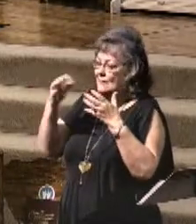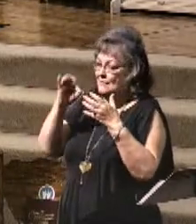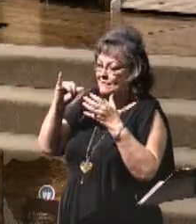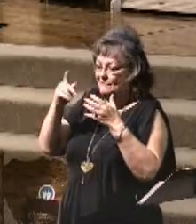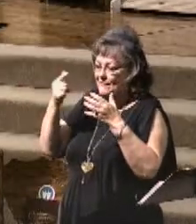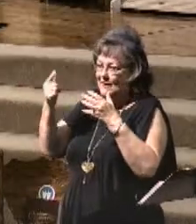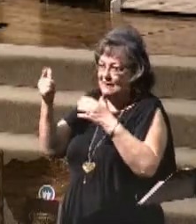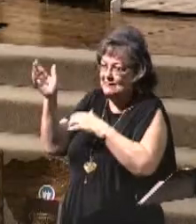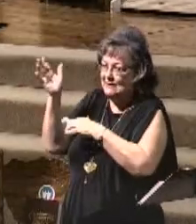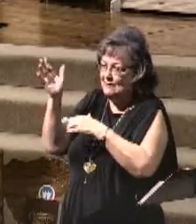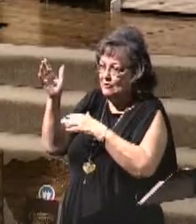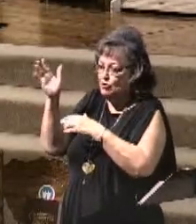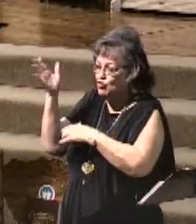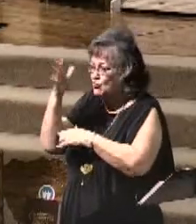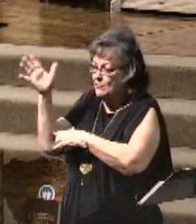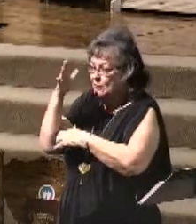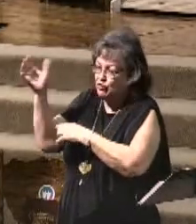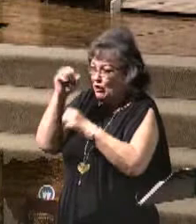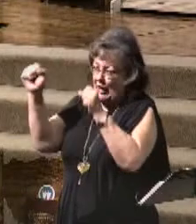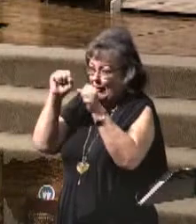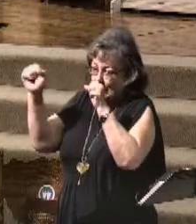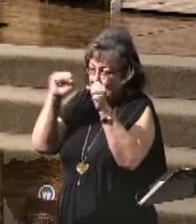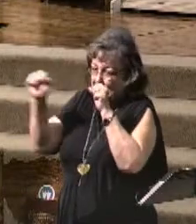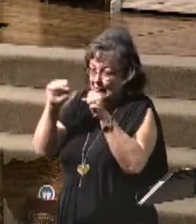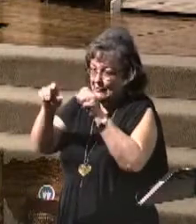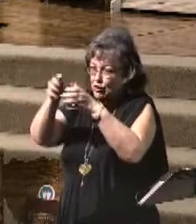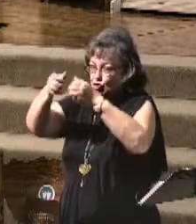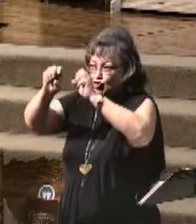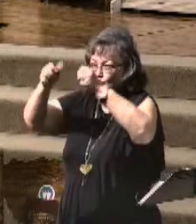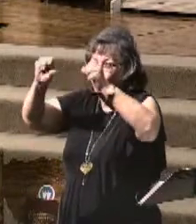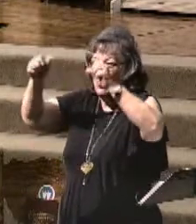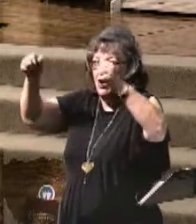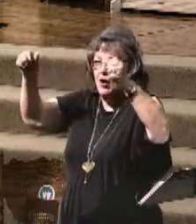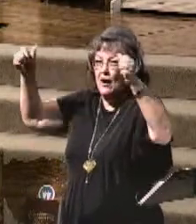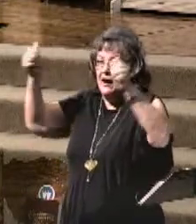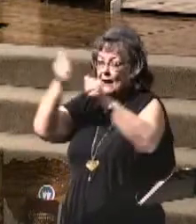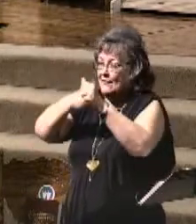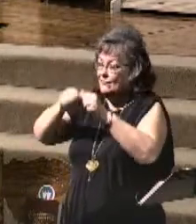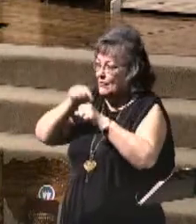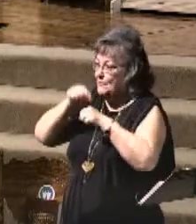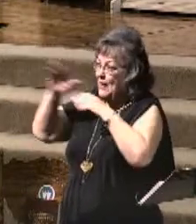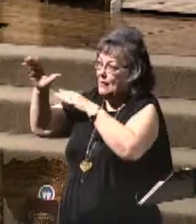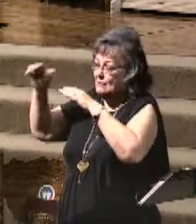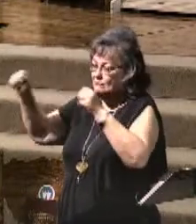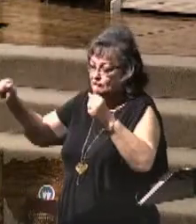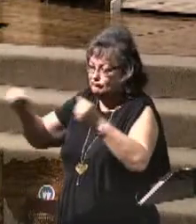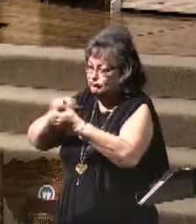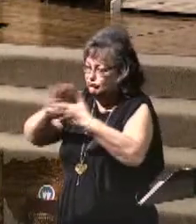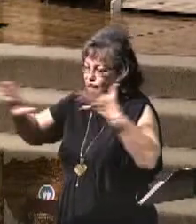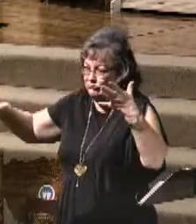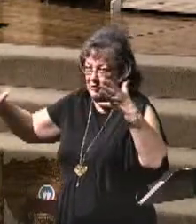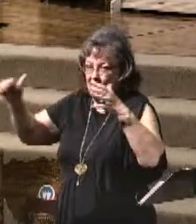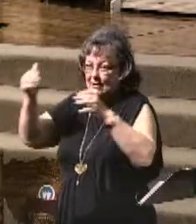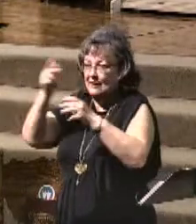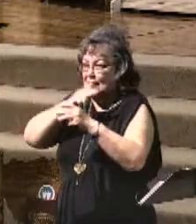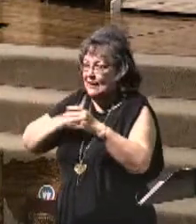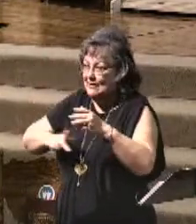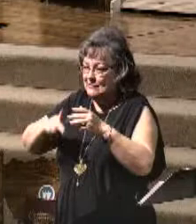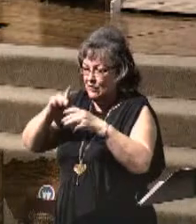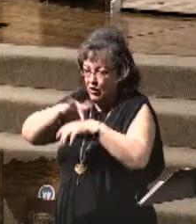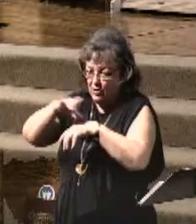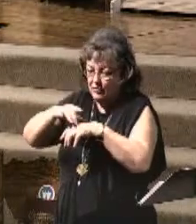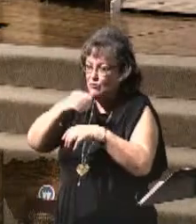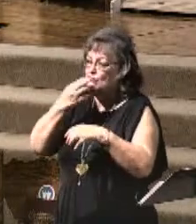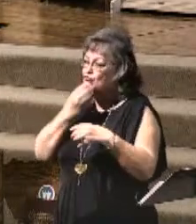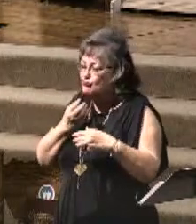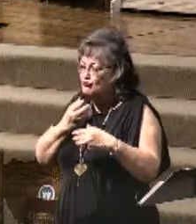shaken of a mighty wind, and the heavens departed as a scroll, when it is rolled together, and every mountain and island were moved out of their places, and the kings of the earth, and the great men, and the